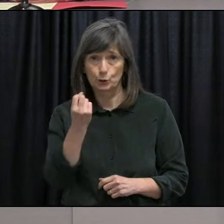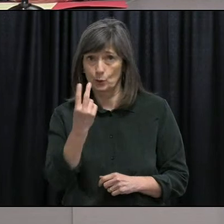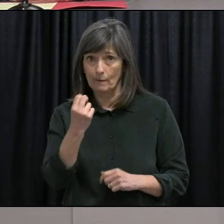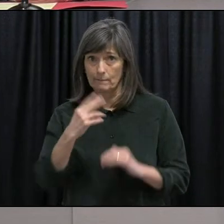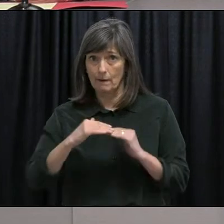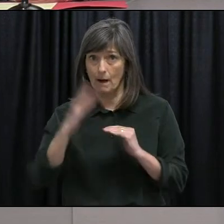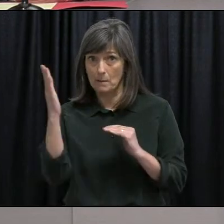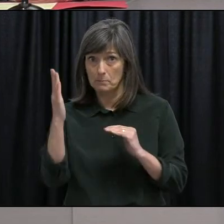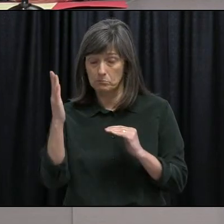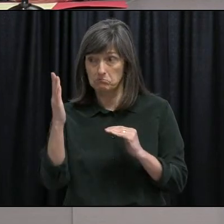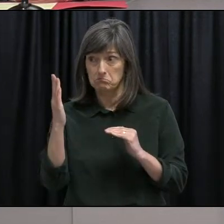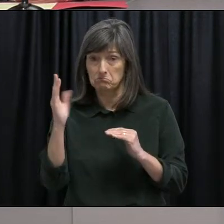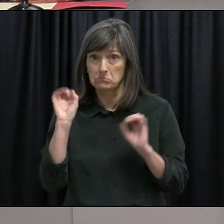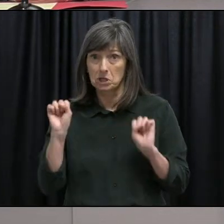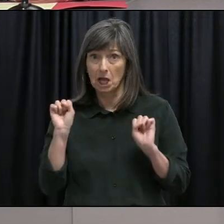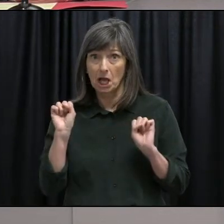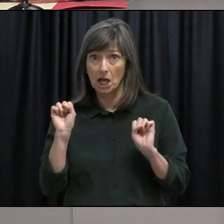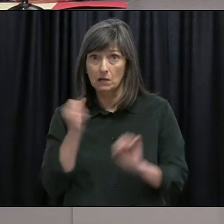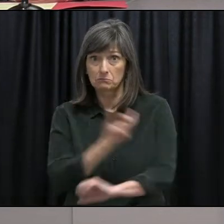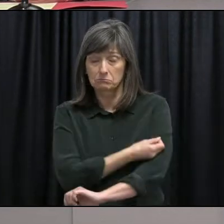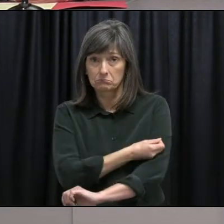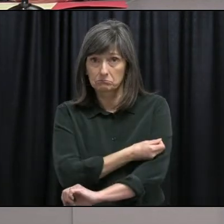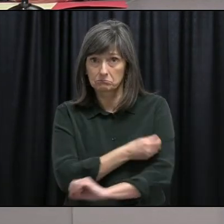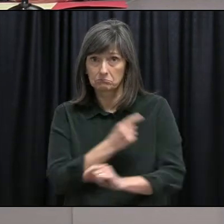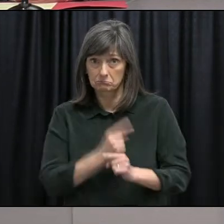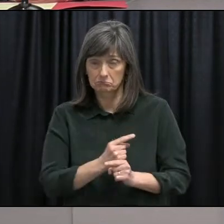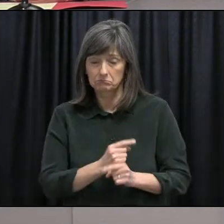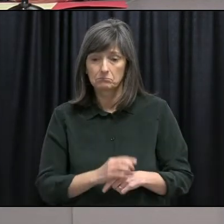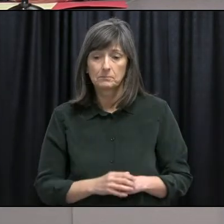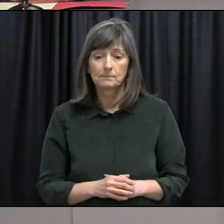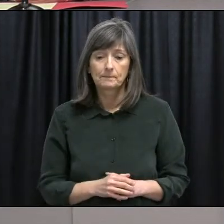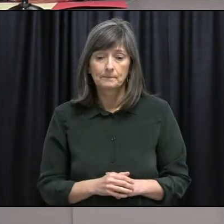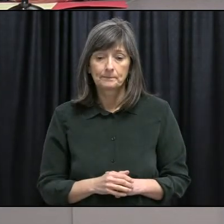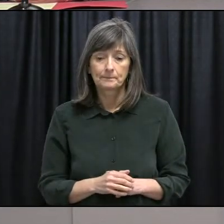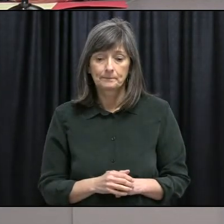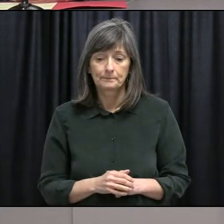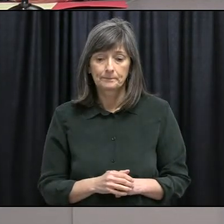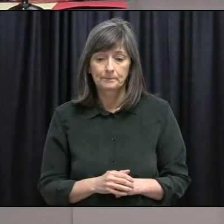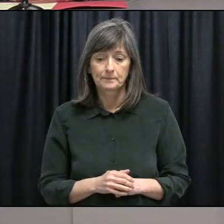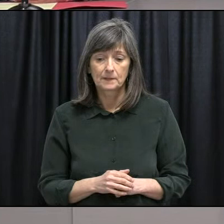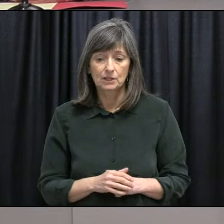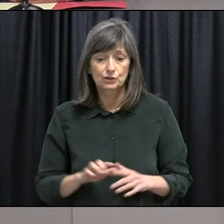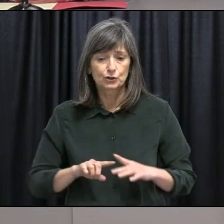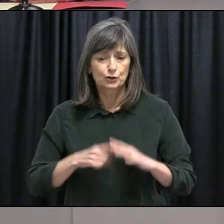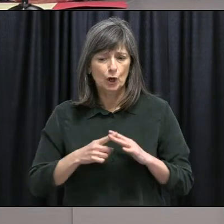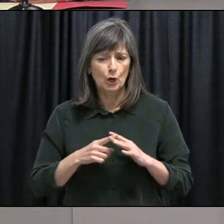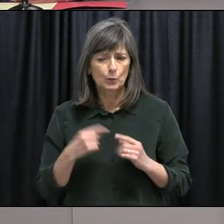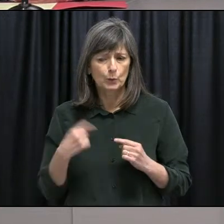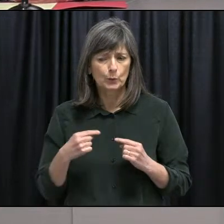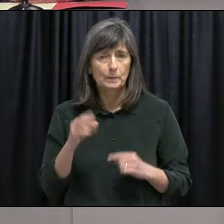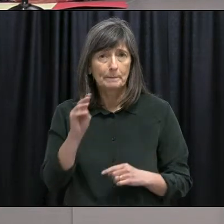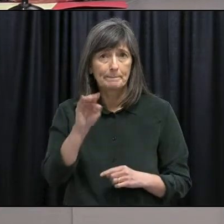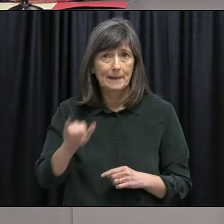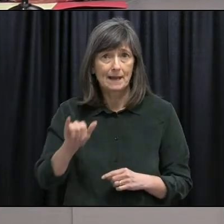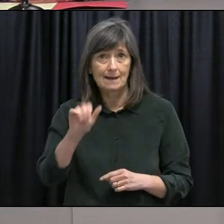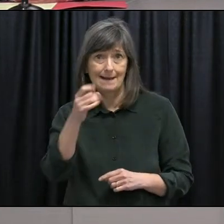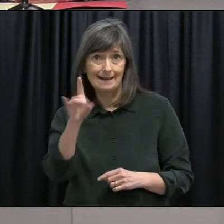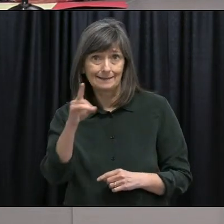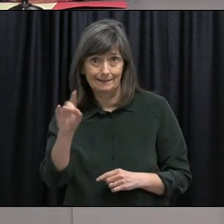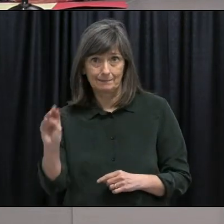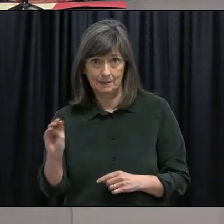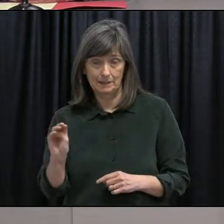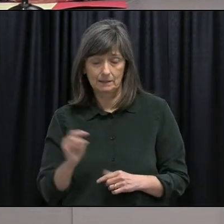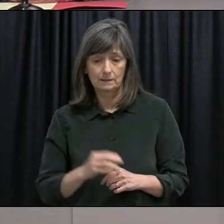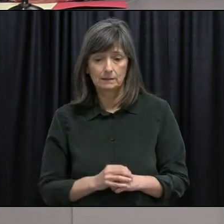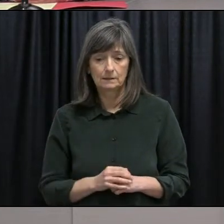will be available to get vaccinated on Monday, May 18, but